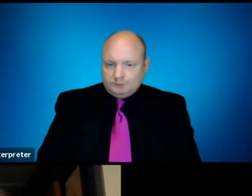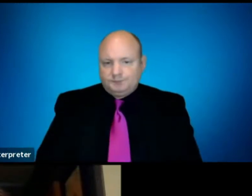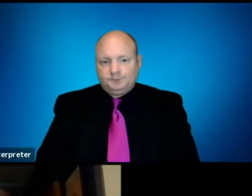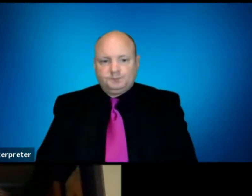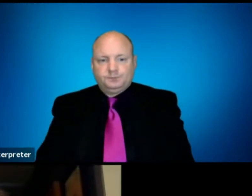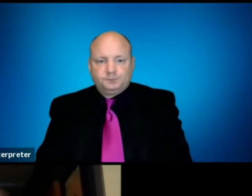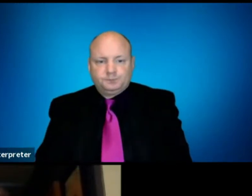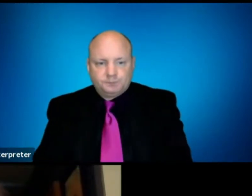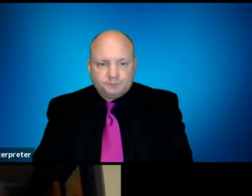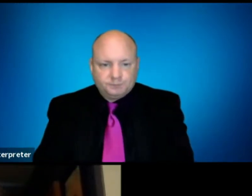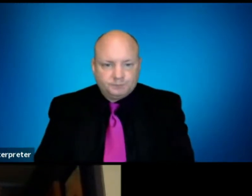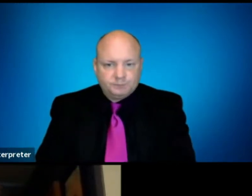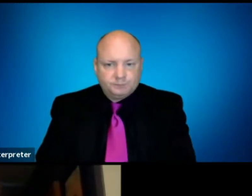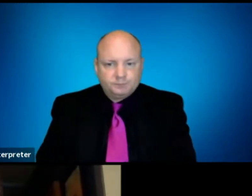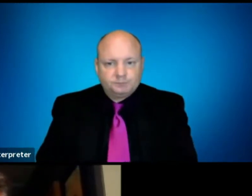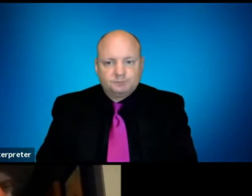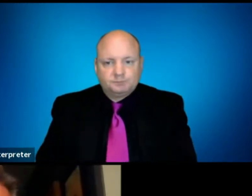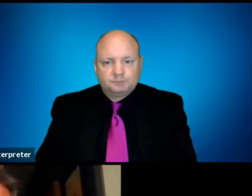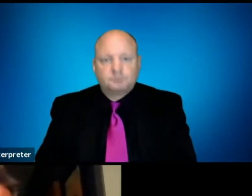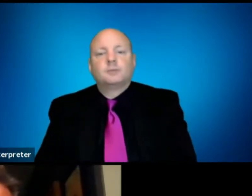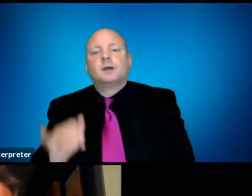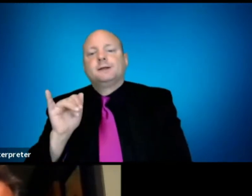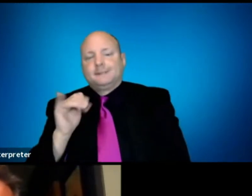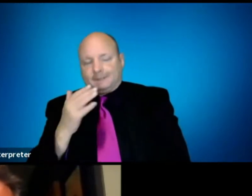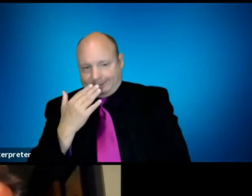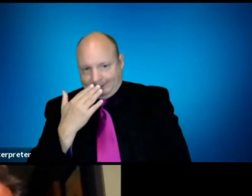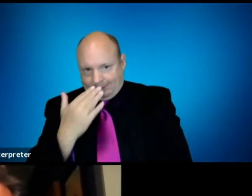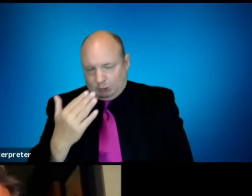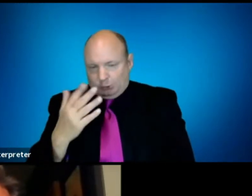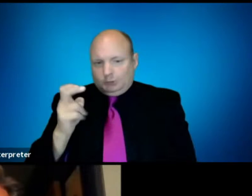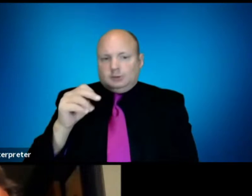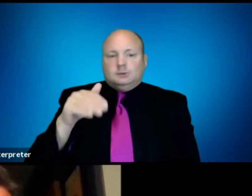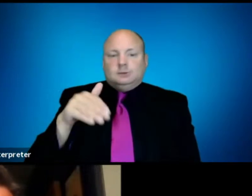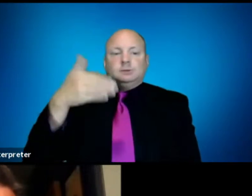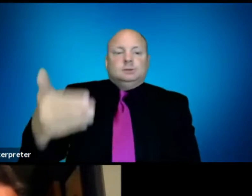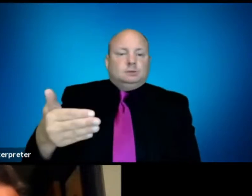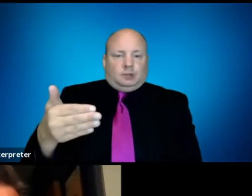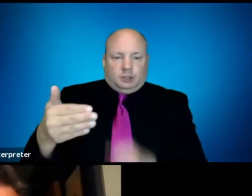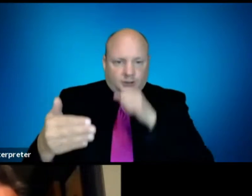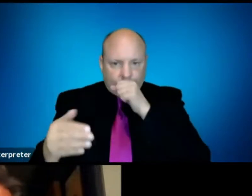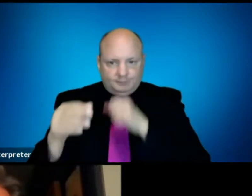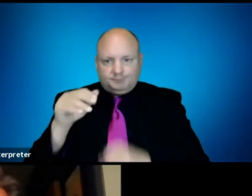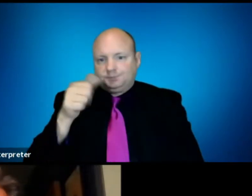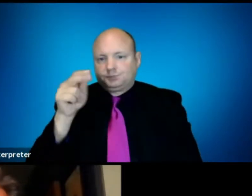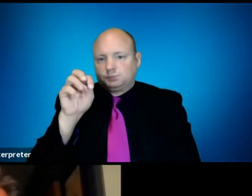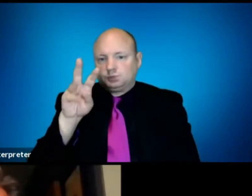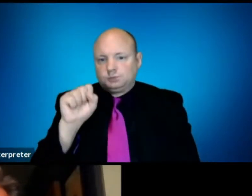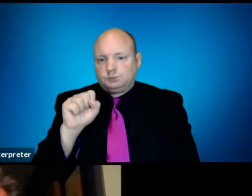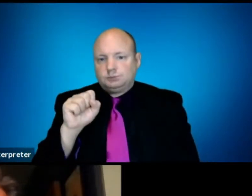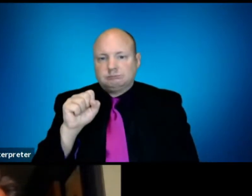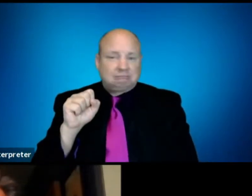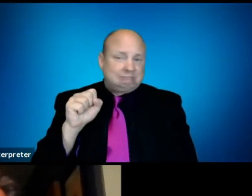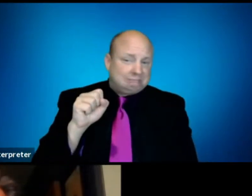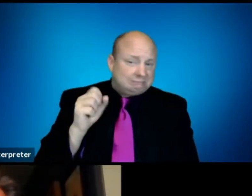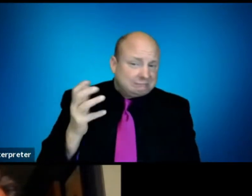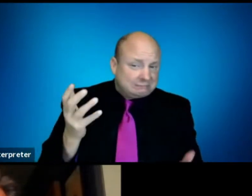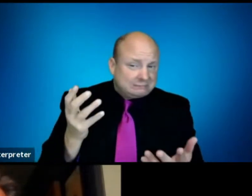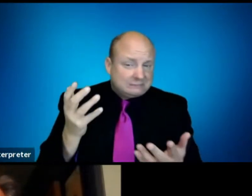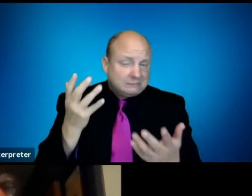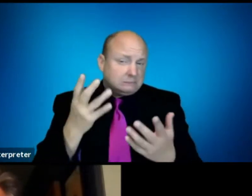Okay, thank you, Audrey. And it looks like we might have time for a couple more questions